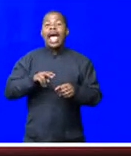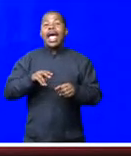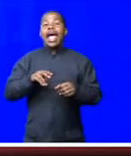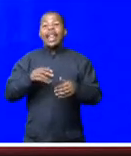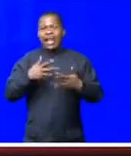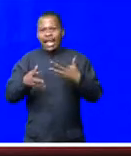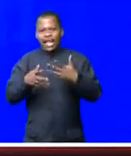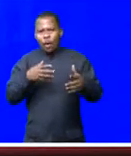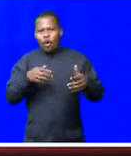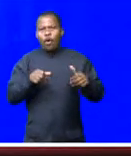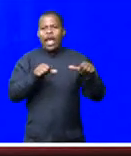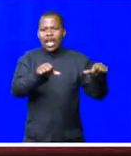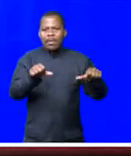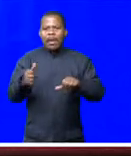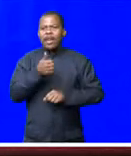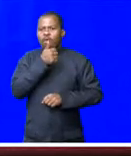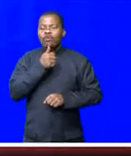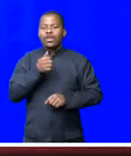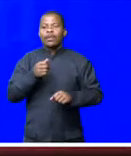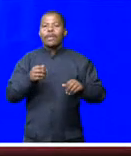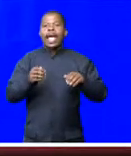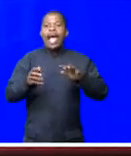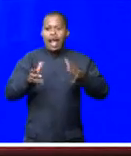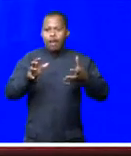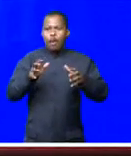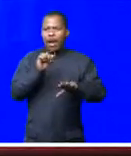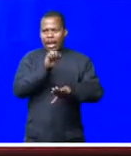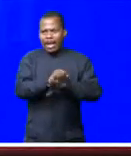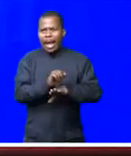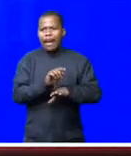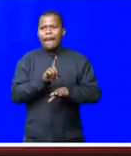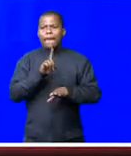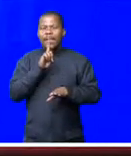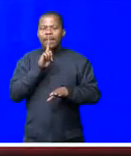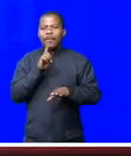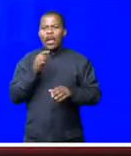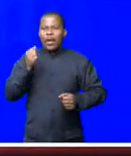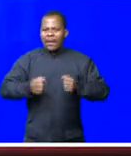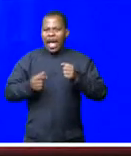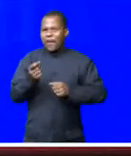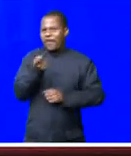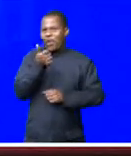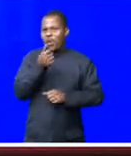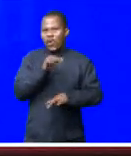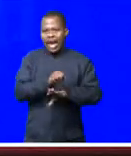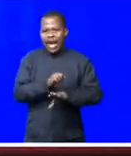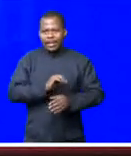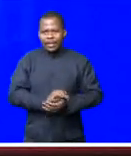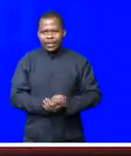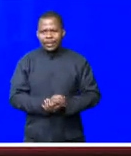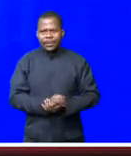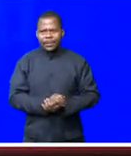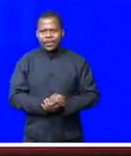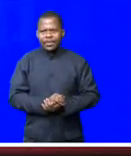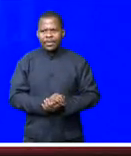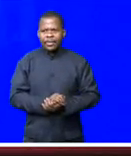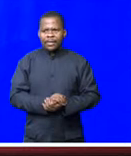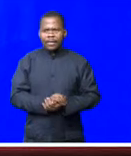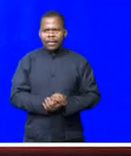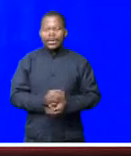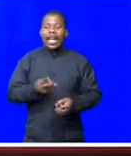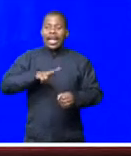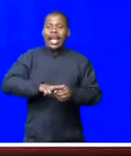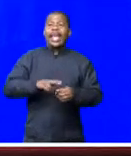And here at home, it's more physical, more running, less tactical. And what I've mostly learned is